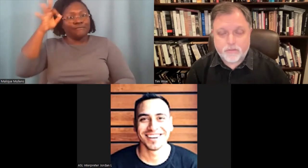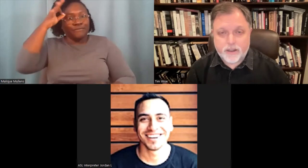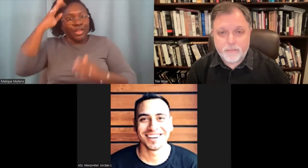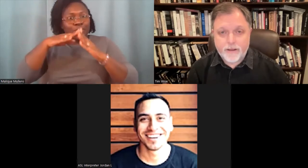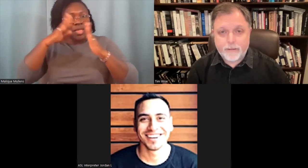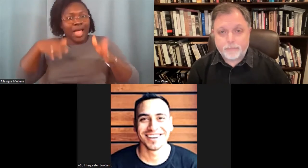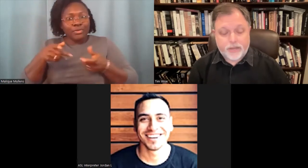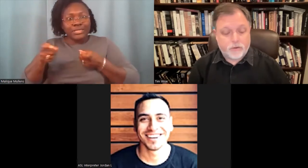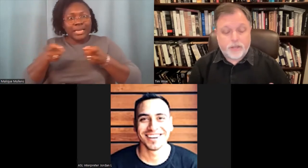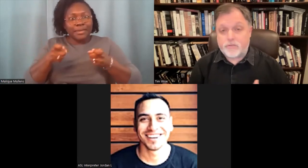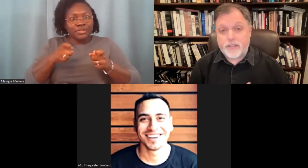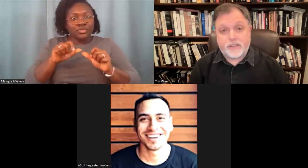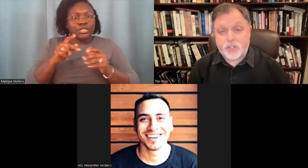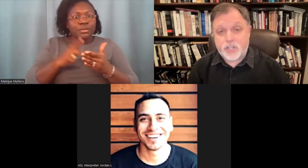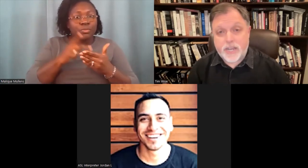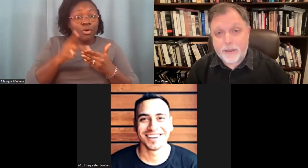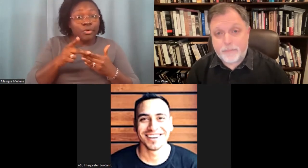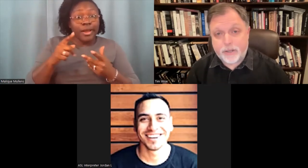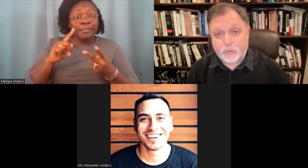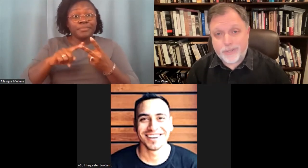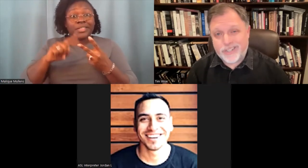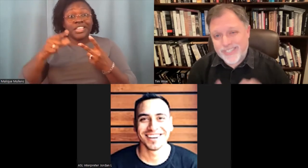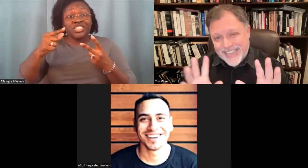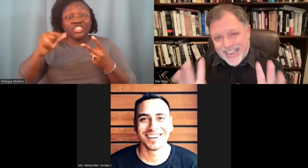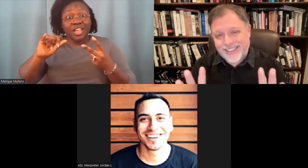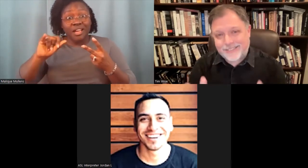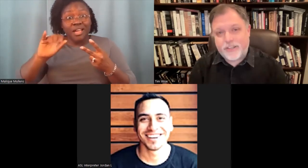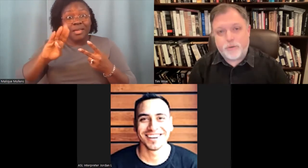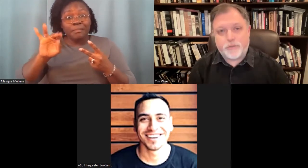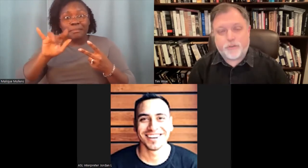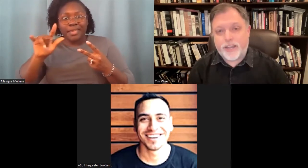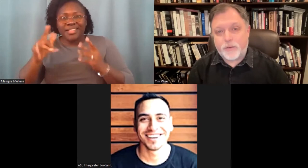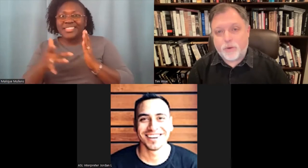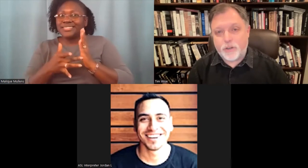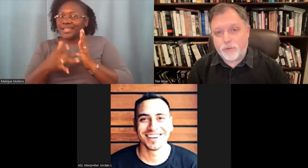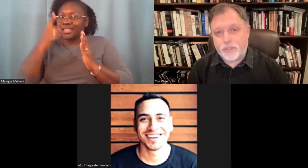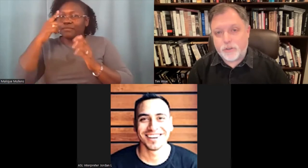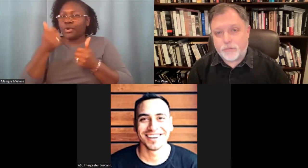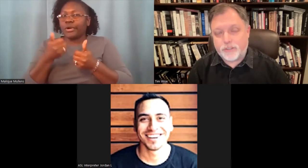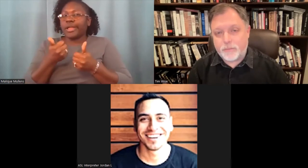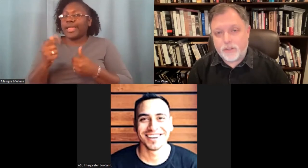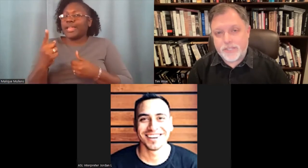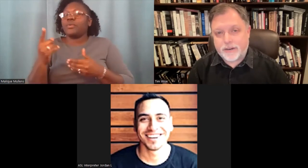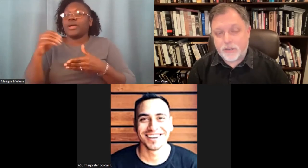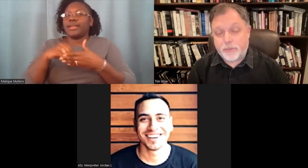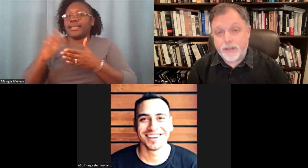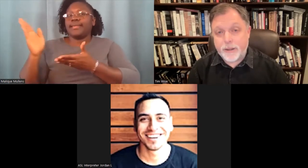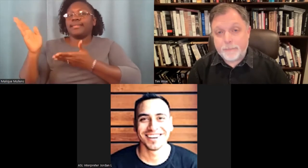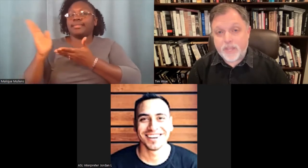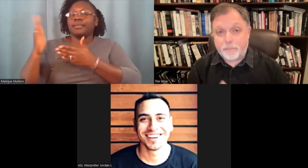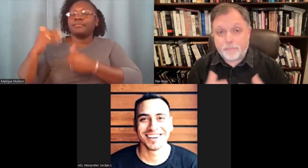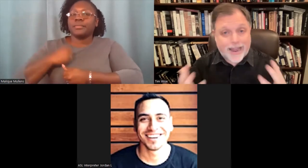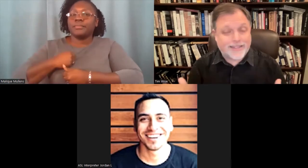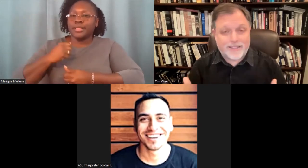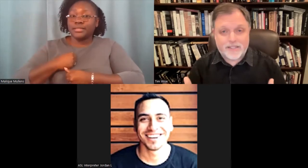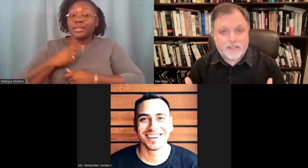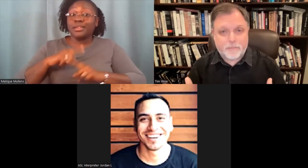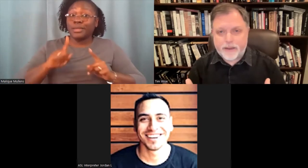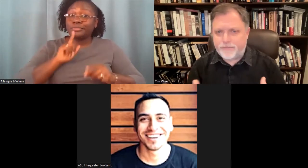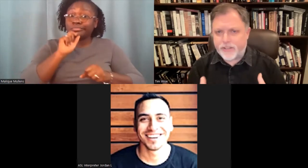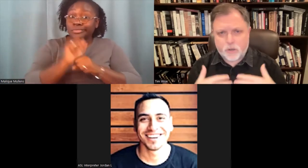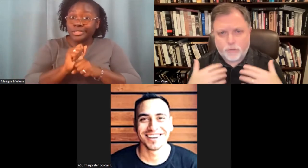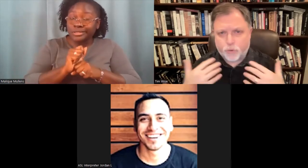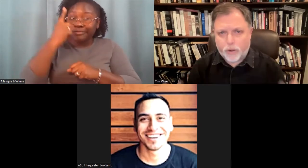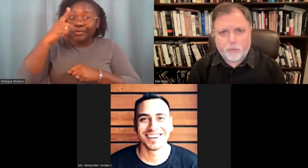Administration program. Later, they create the GI Bill, which technically was for anyone who had served in the military, but in practice,